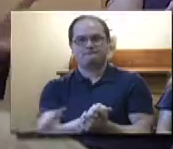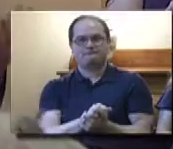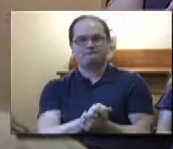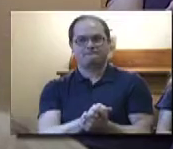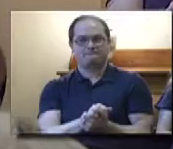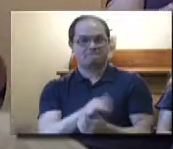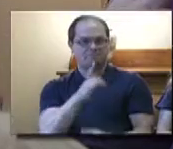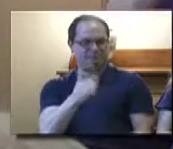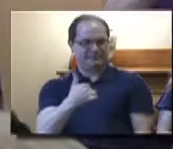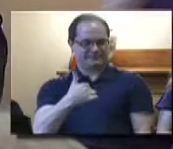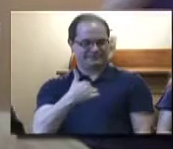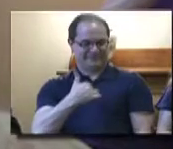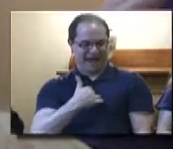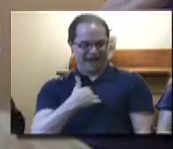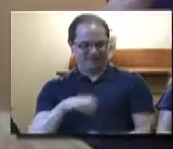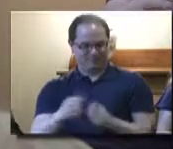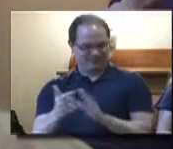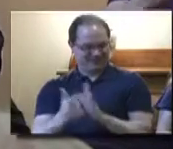Not because I'm